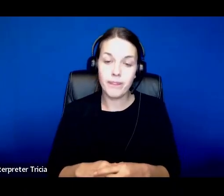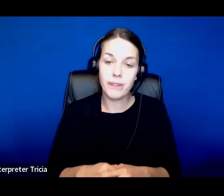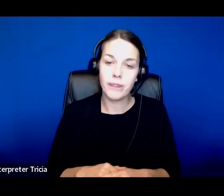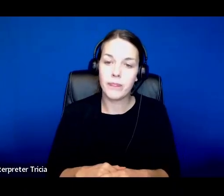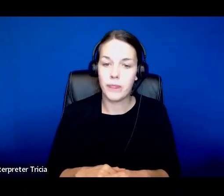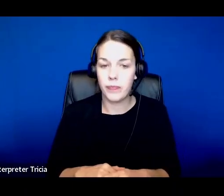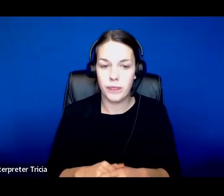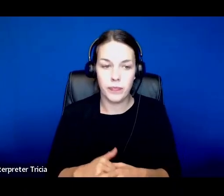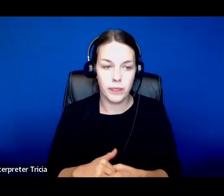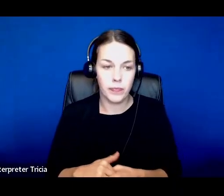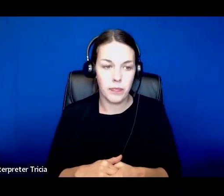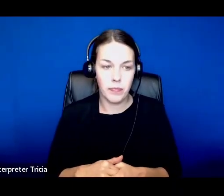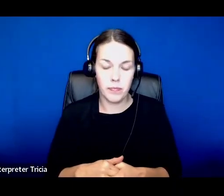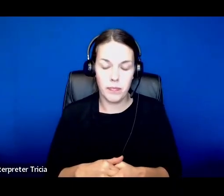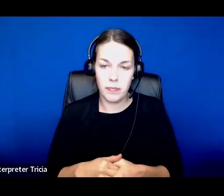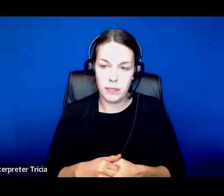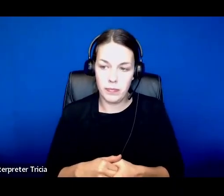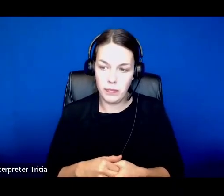And